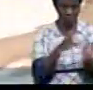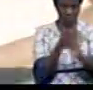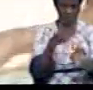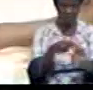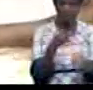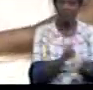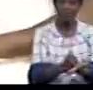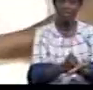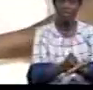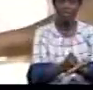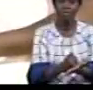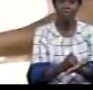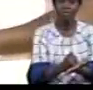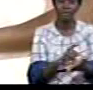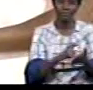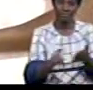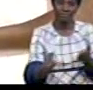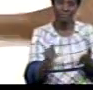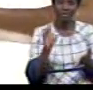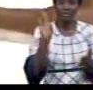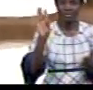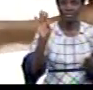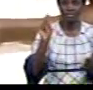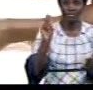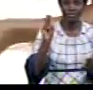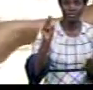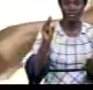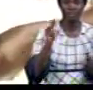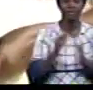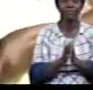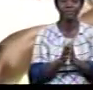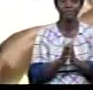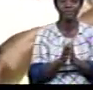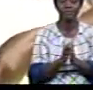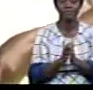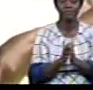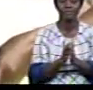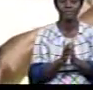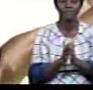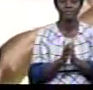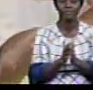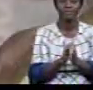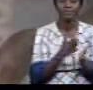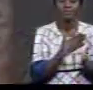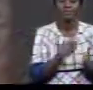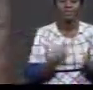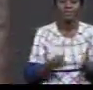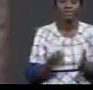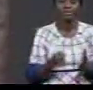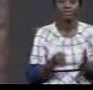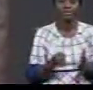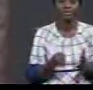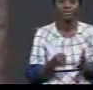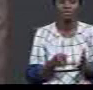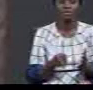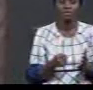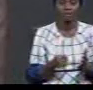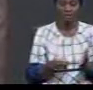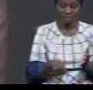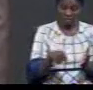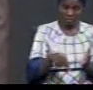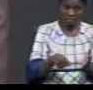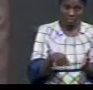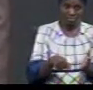name. Verse 17, in verse 17, and these signs shall